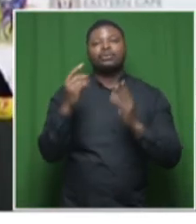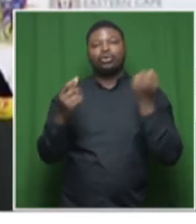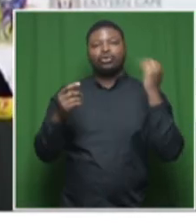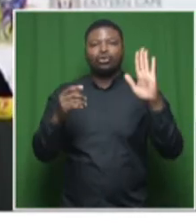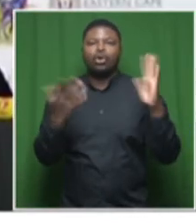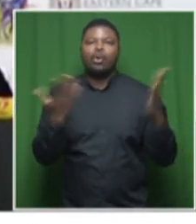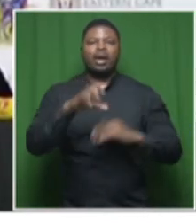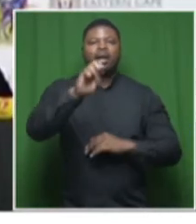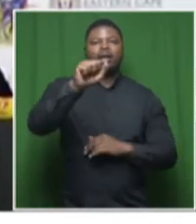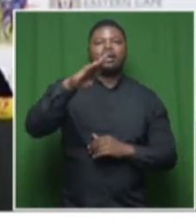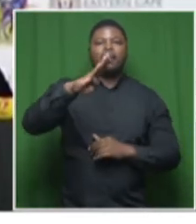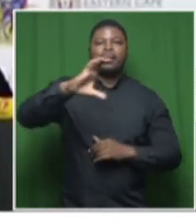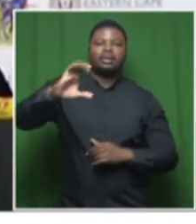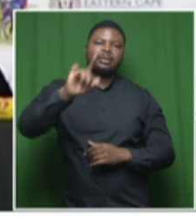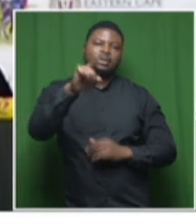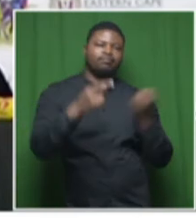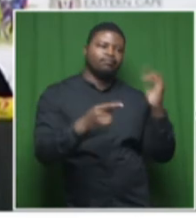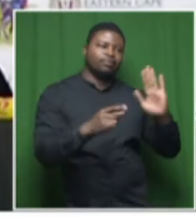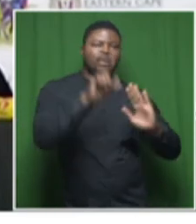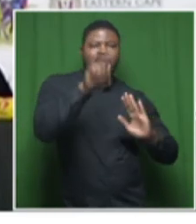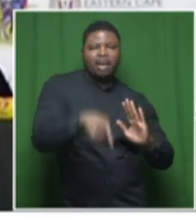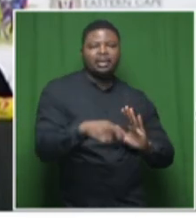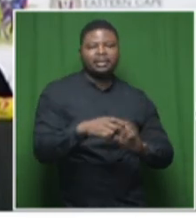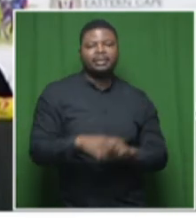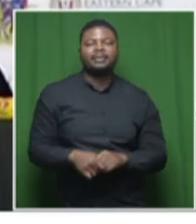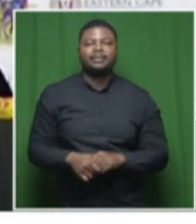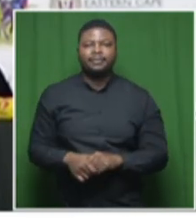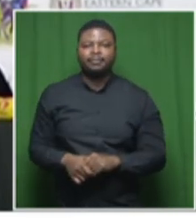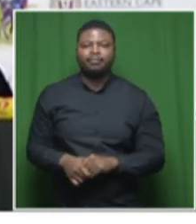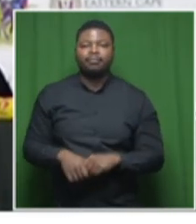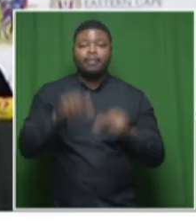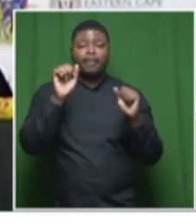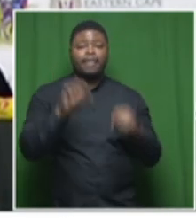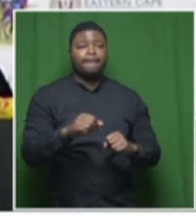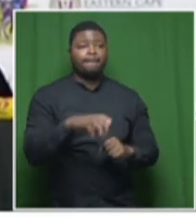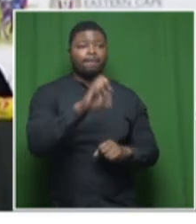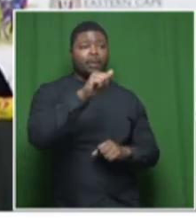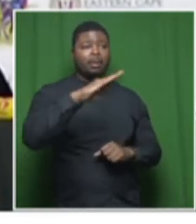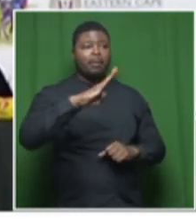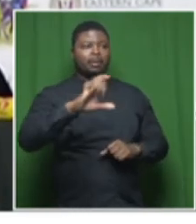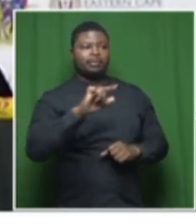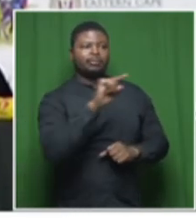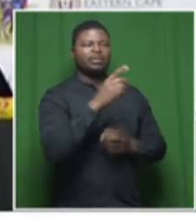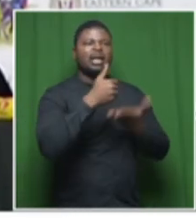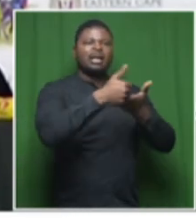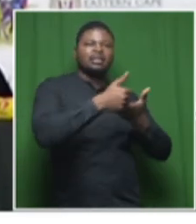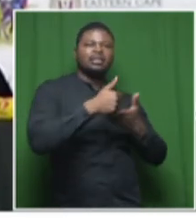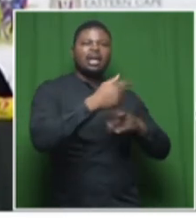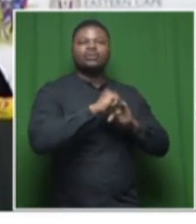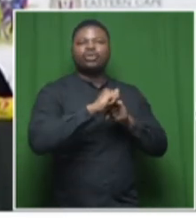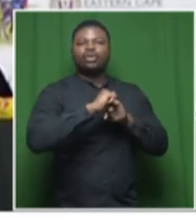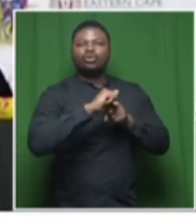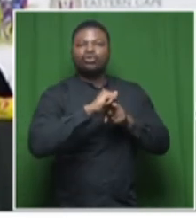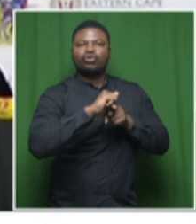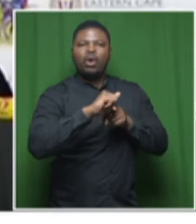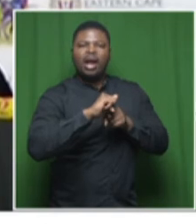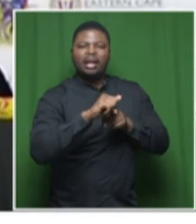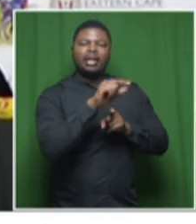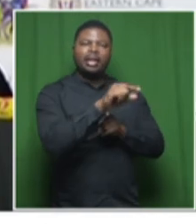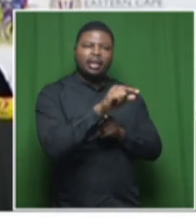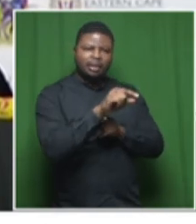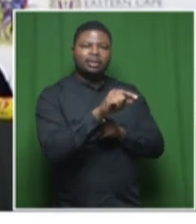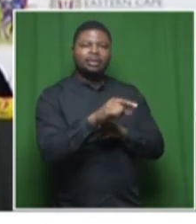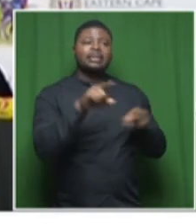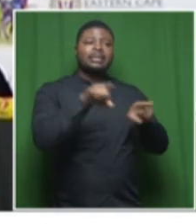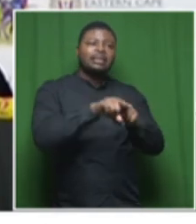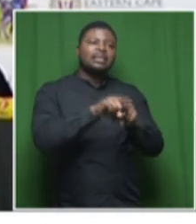role in the partnership essentially is to assist with training as well as some of the